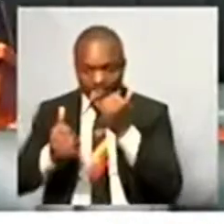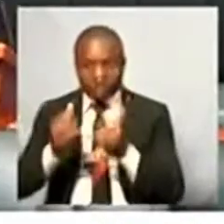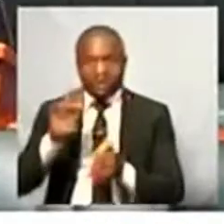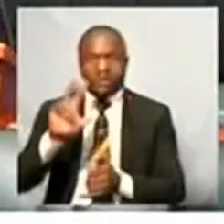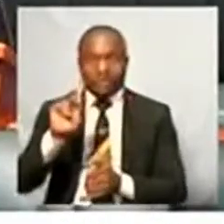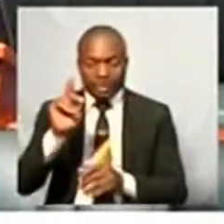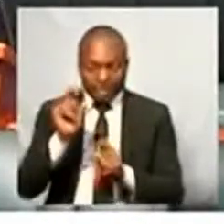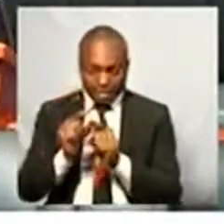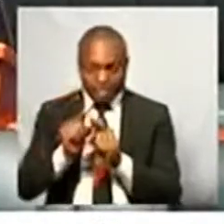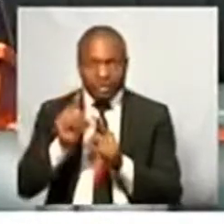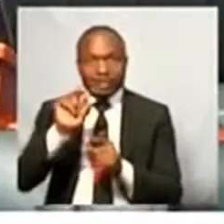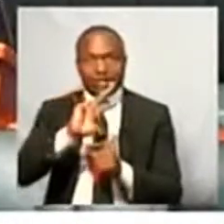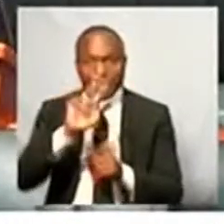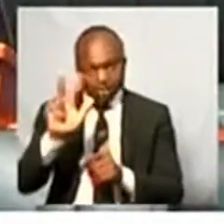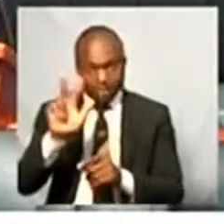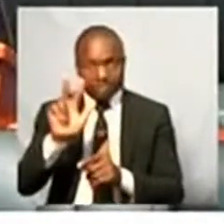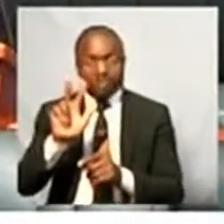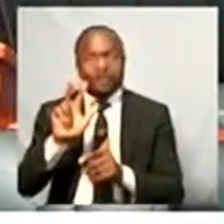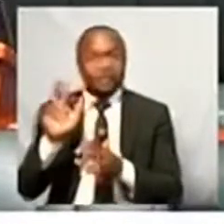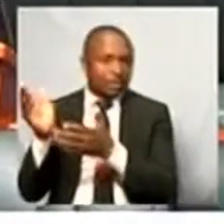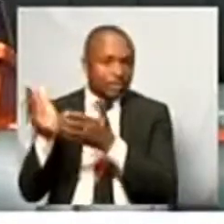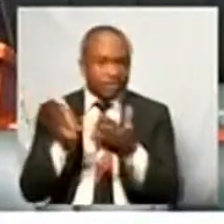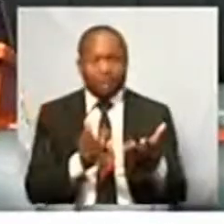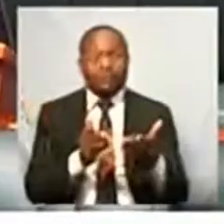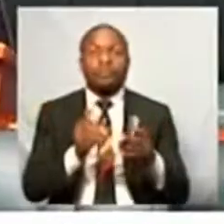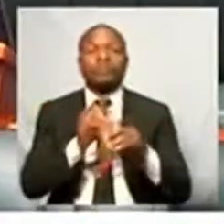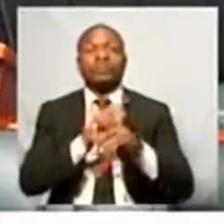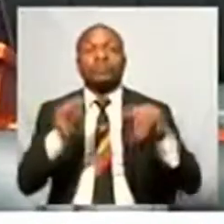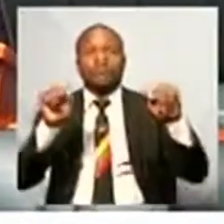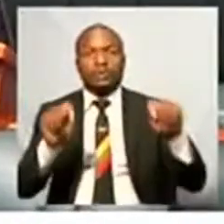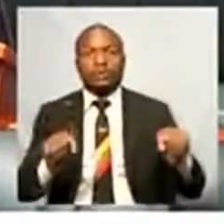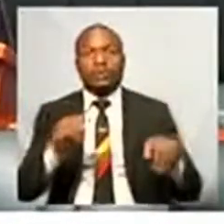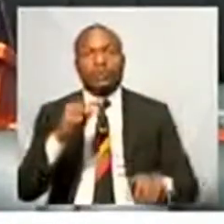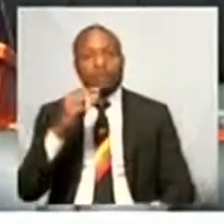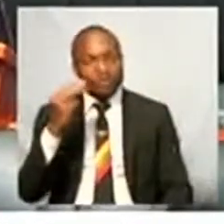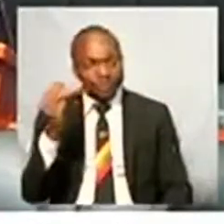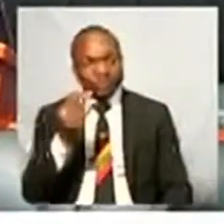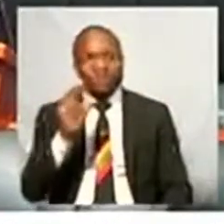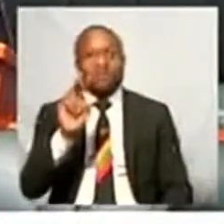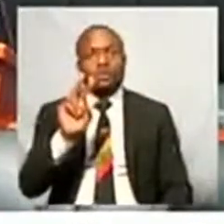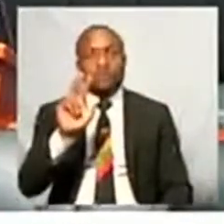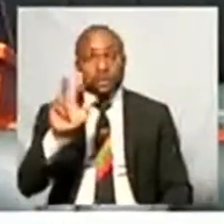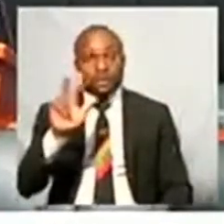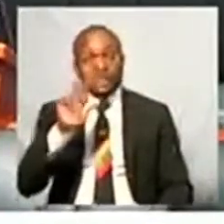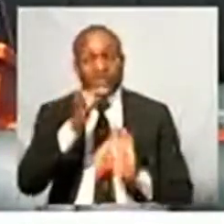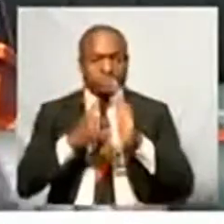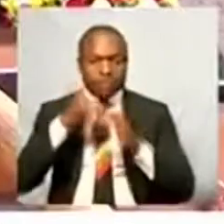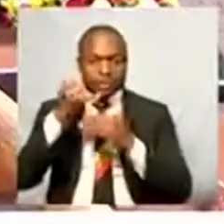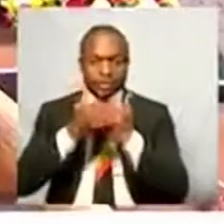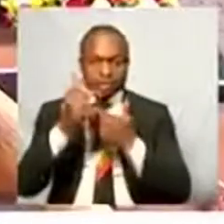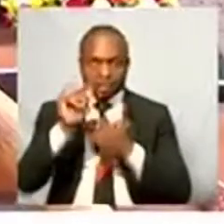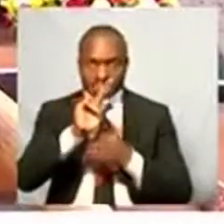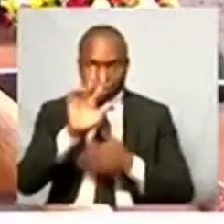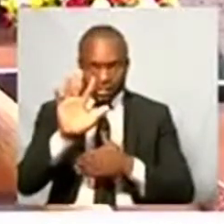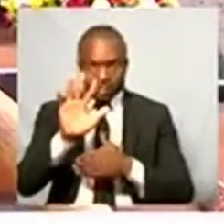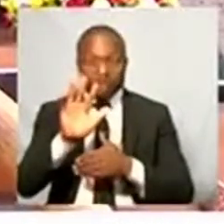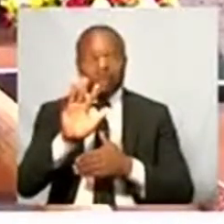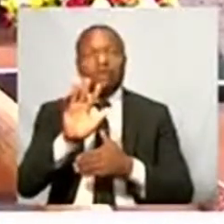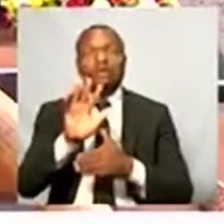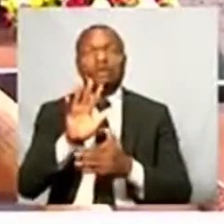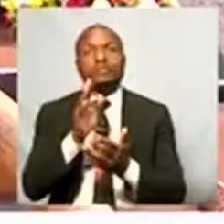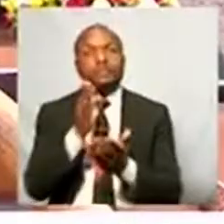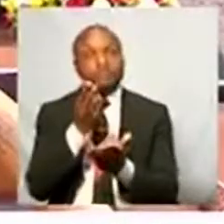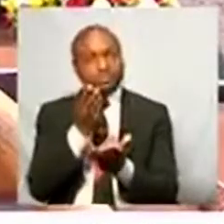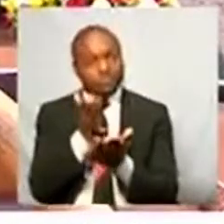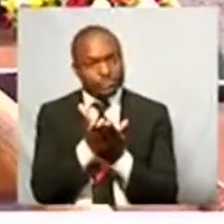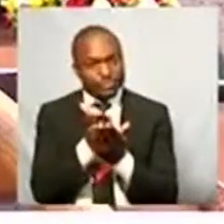December 2023, laid on the table of the House on Wednesday, 23rd July 2025. Is the motion